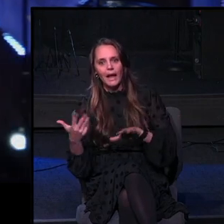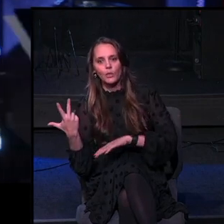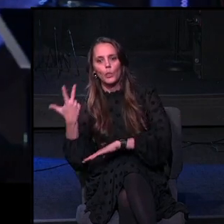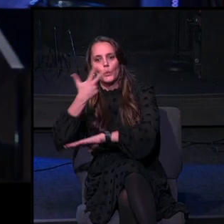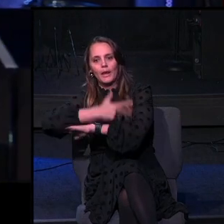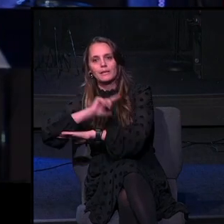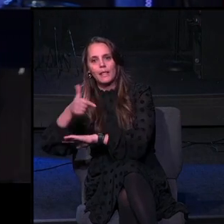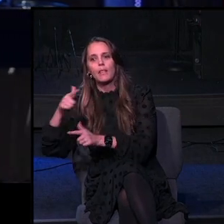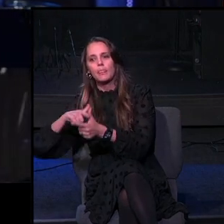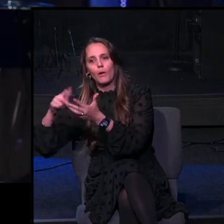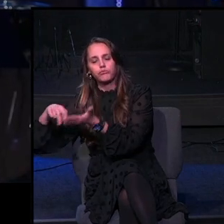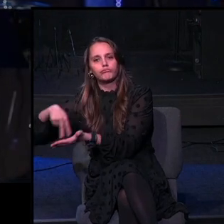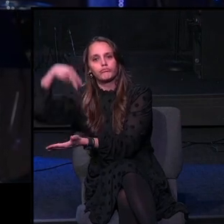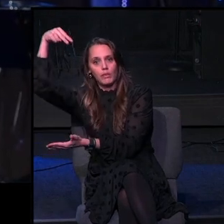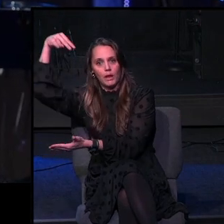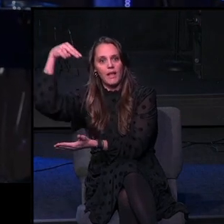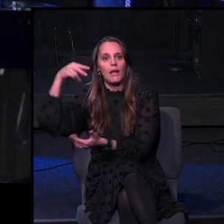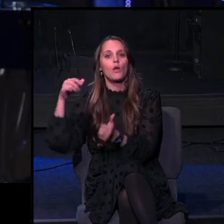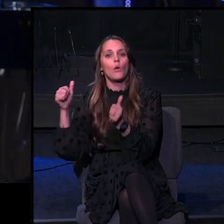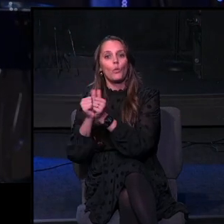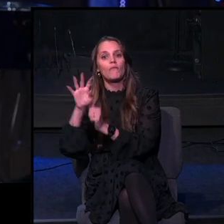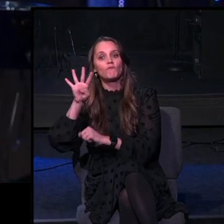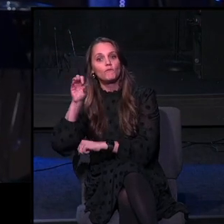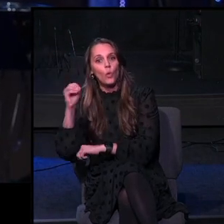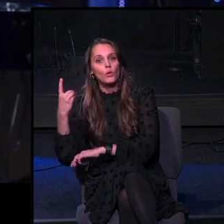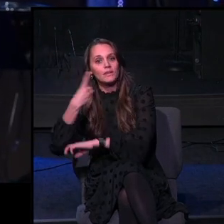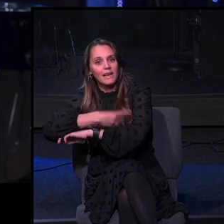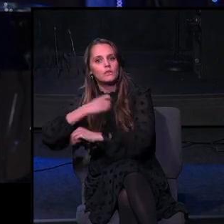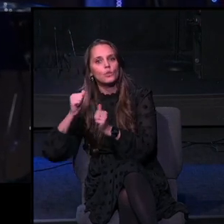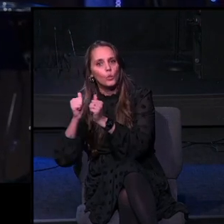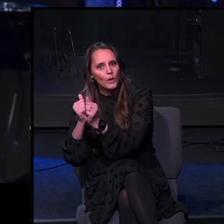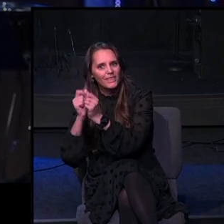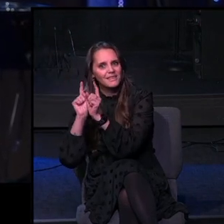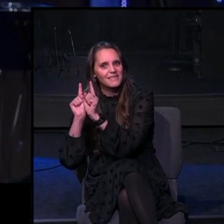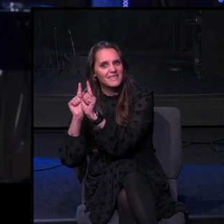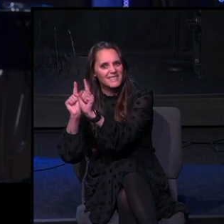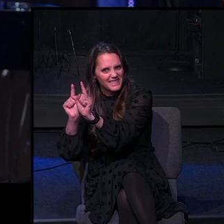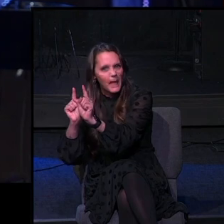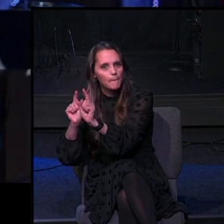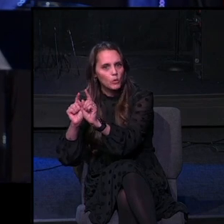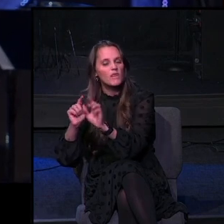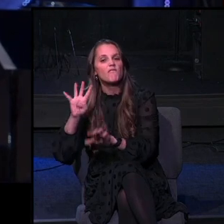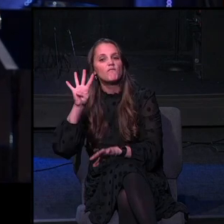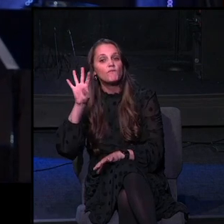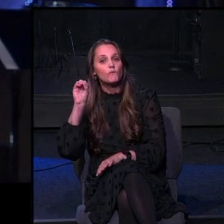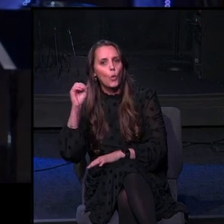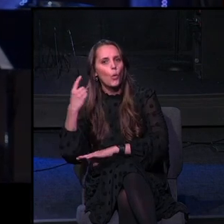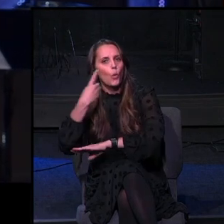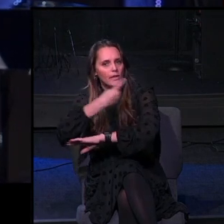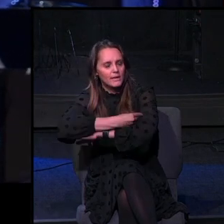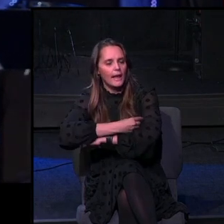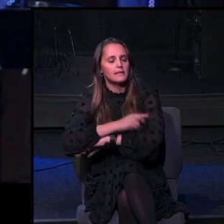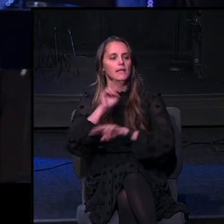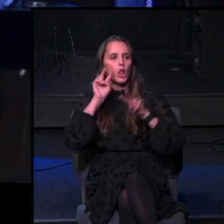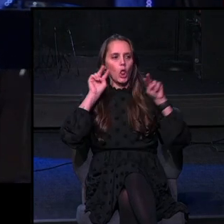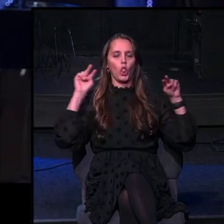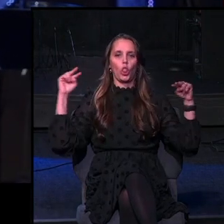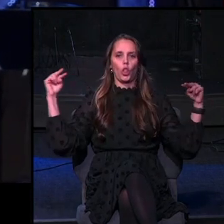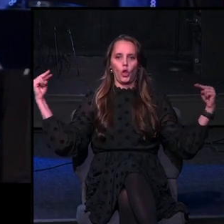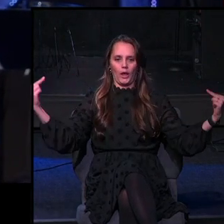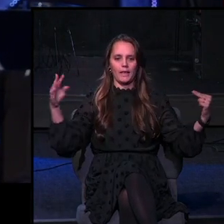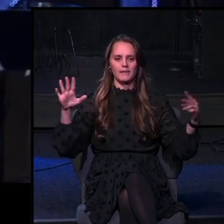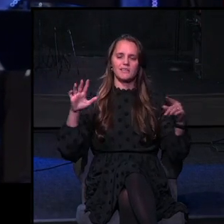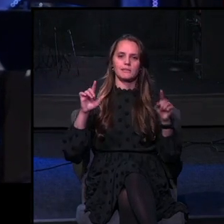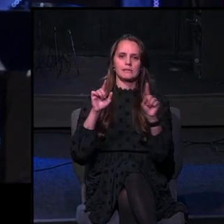disciples, and it was right at the end of that time. It was like that 40th day. He's looking at his disciples, this group of people, probably